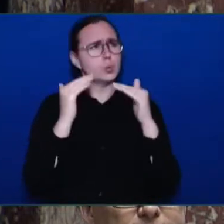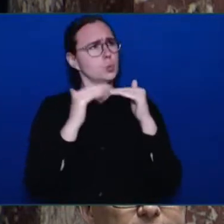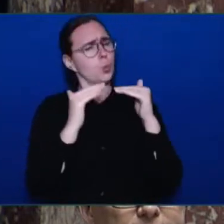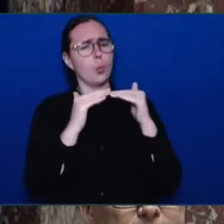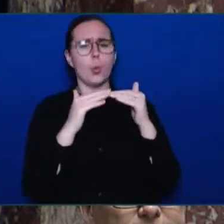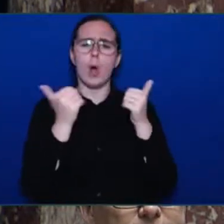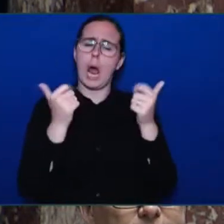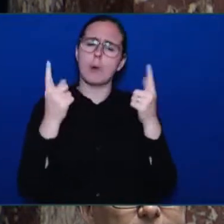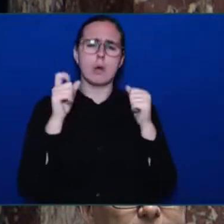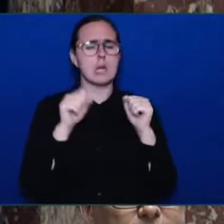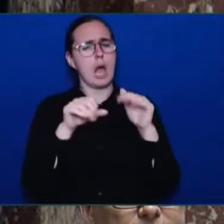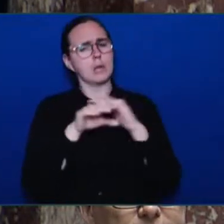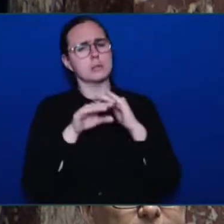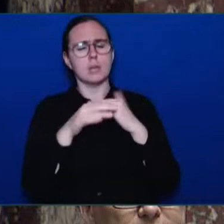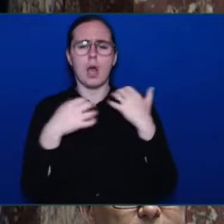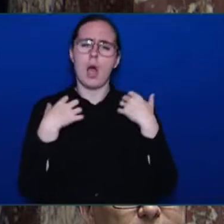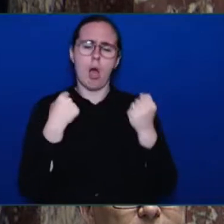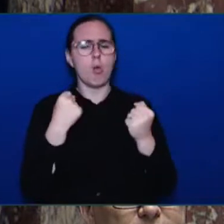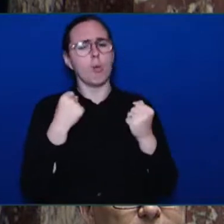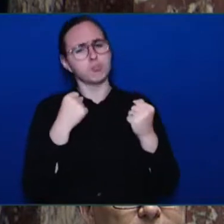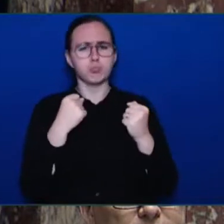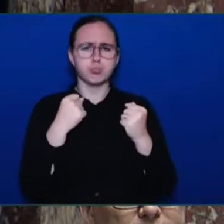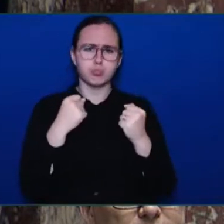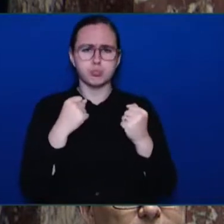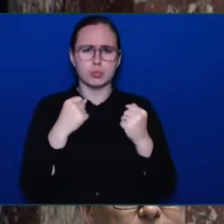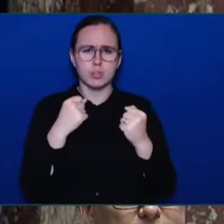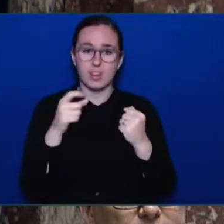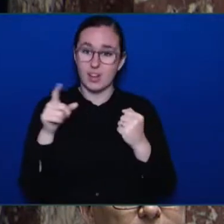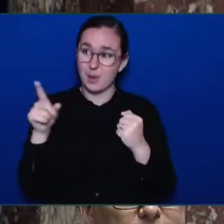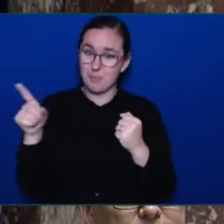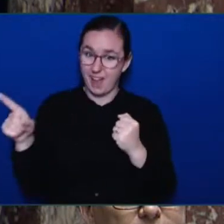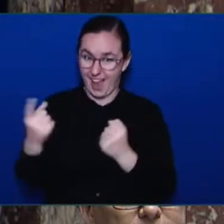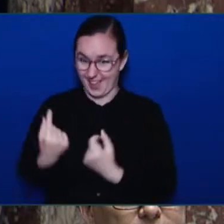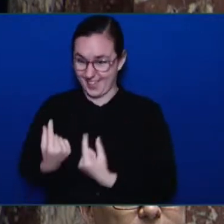his response is leaving our communities